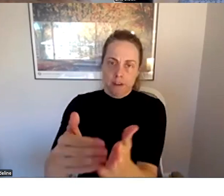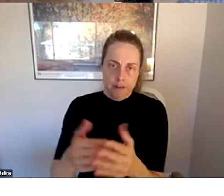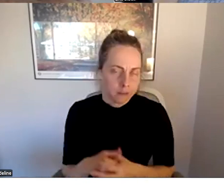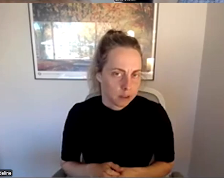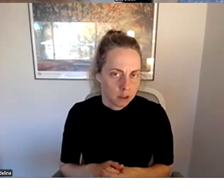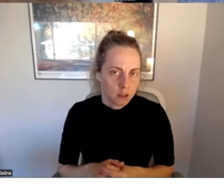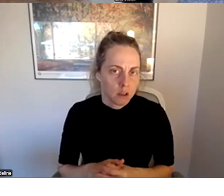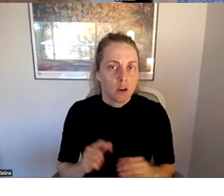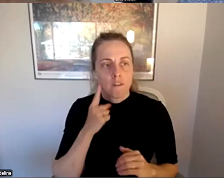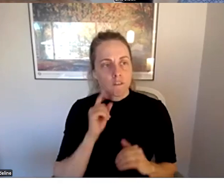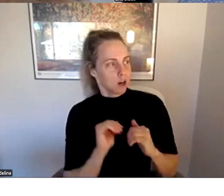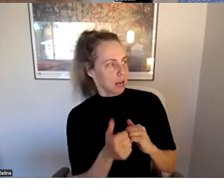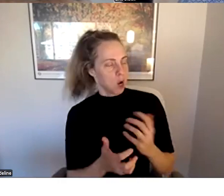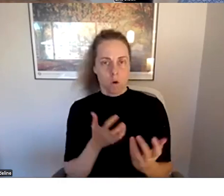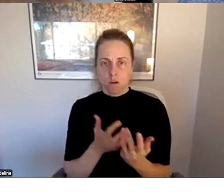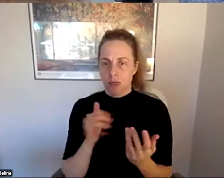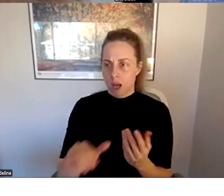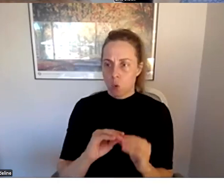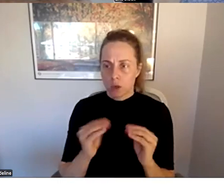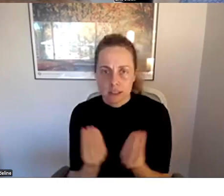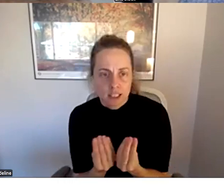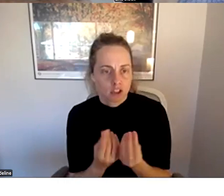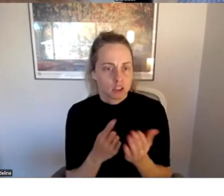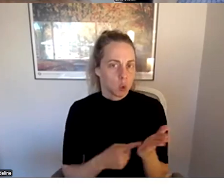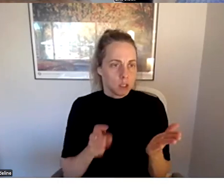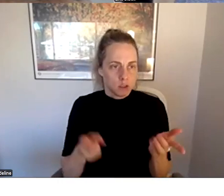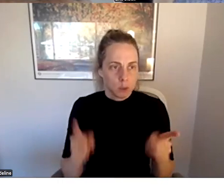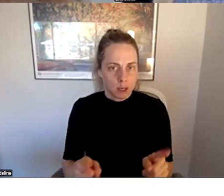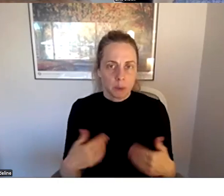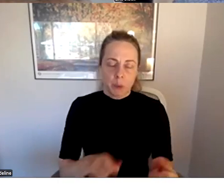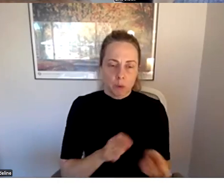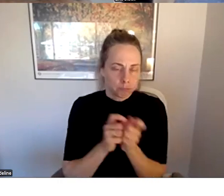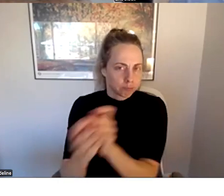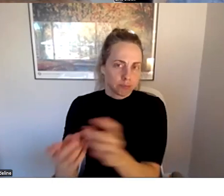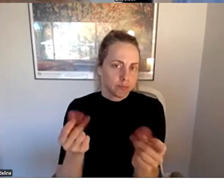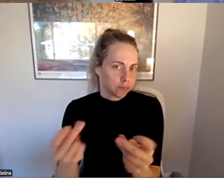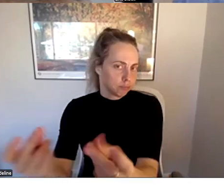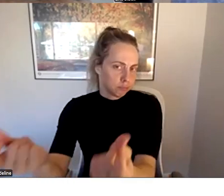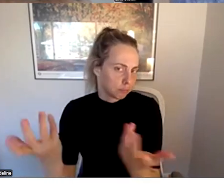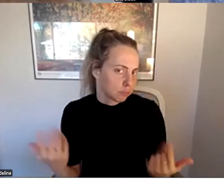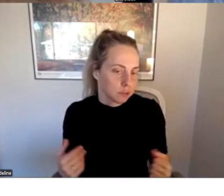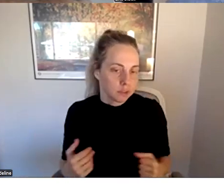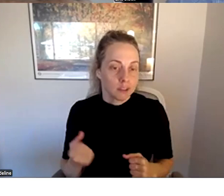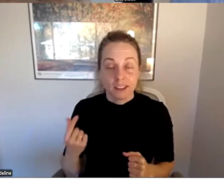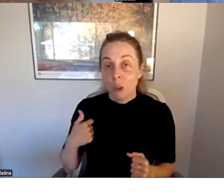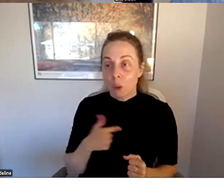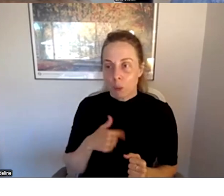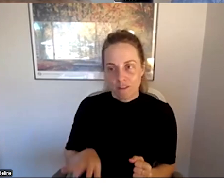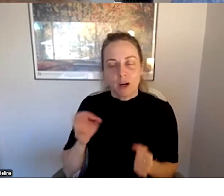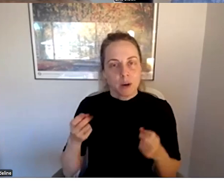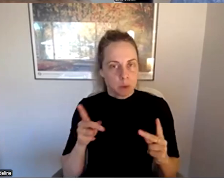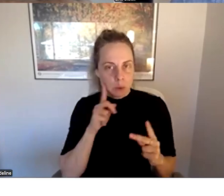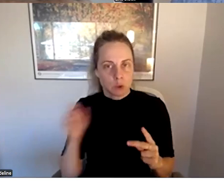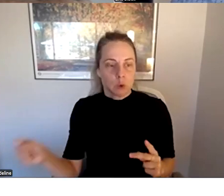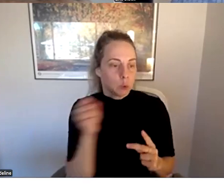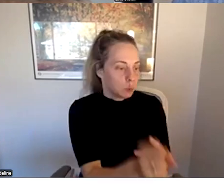happen. And so I believe that we've found opportunities to move people because technology has changed the nature of what we needed from that